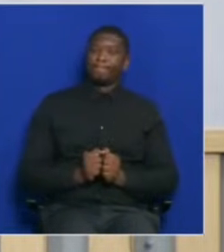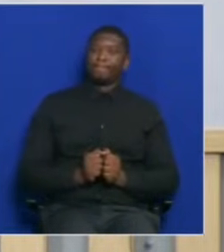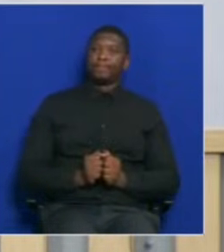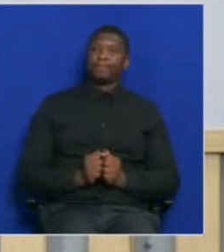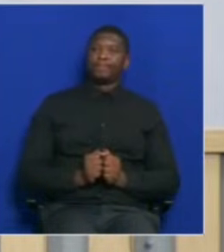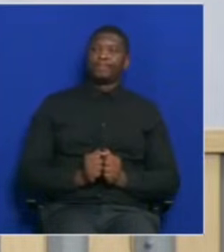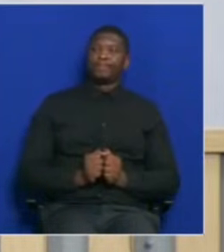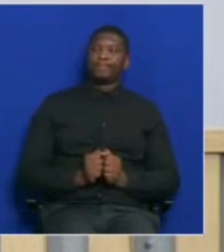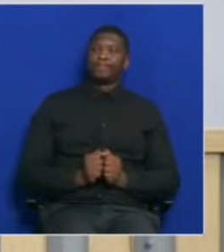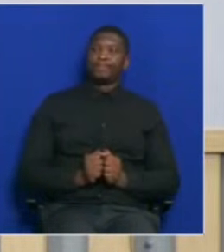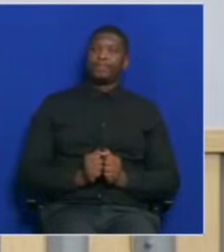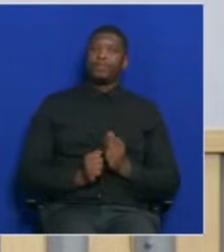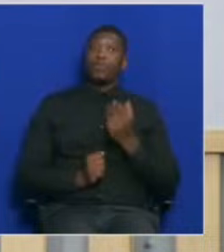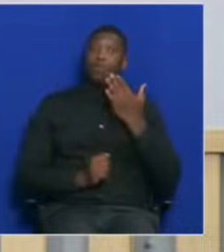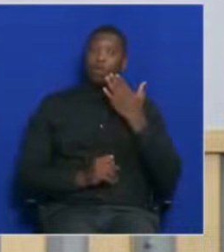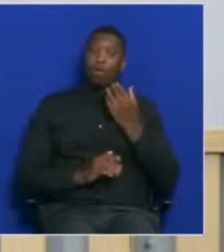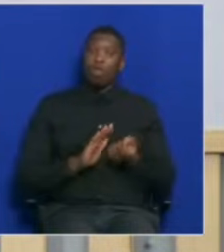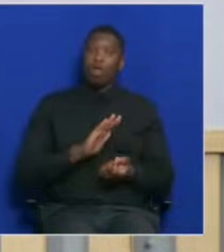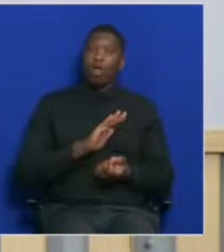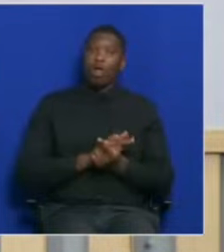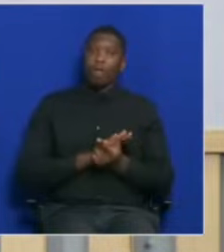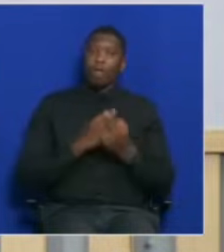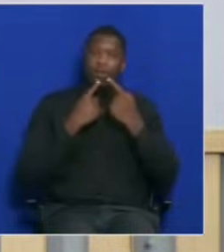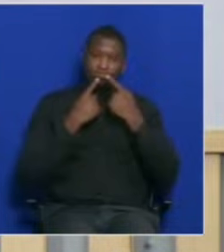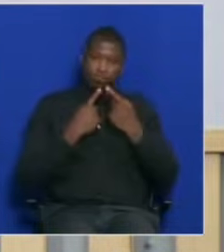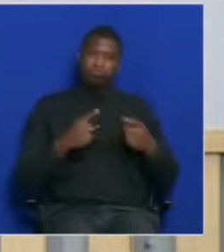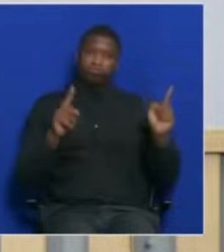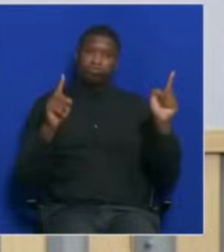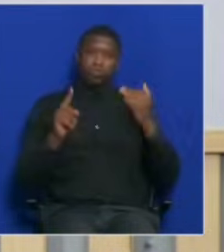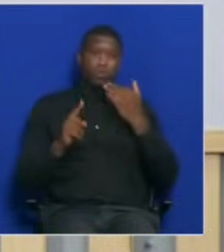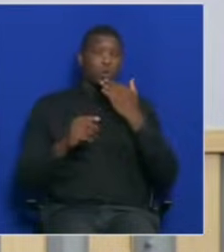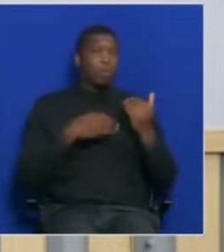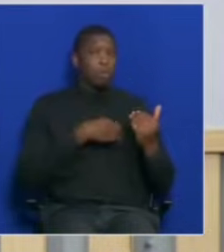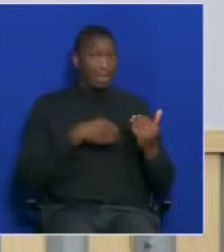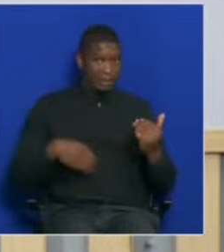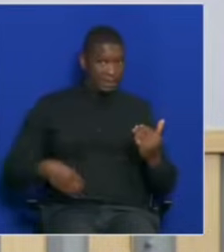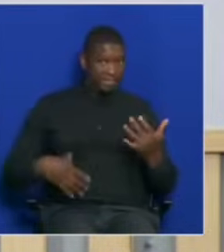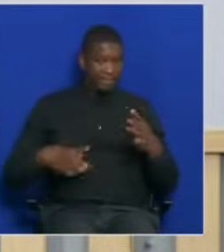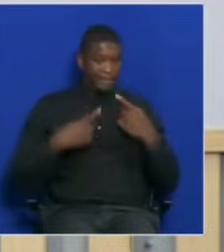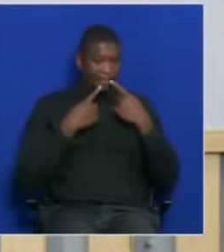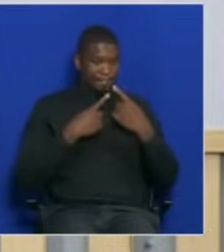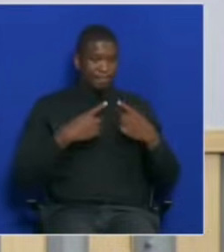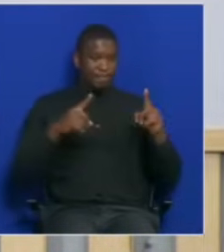upon the proclamation by the President of ID,